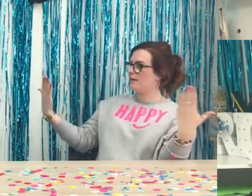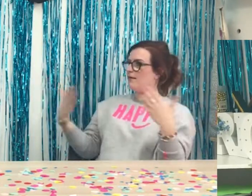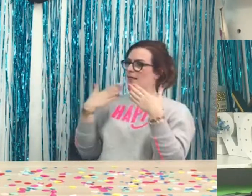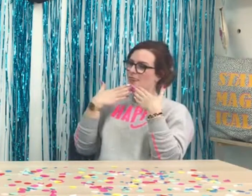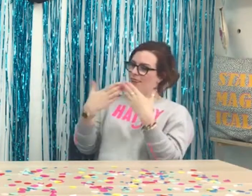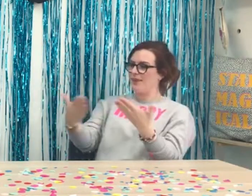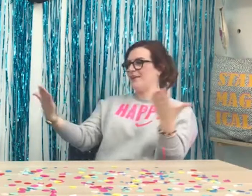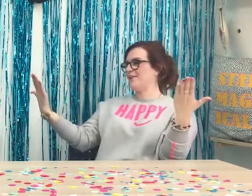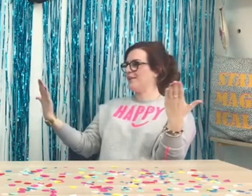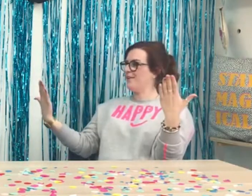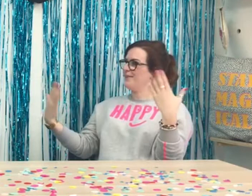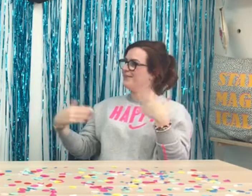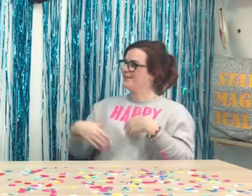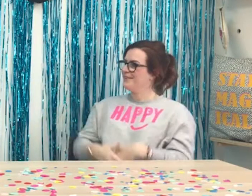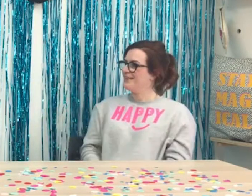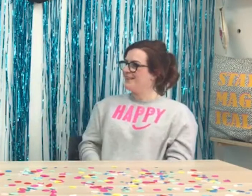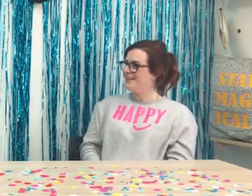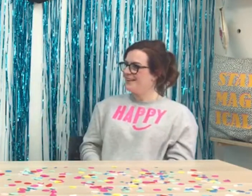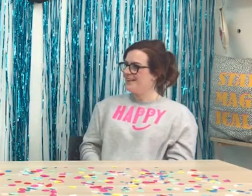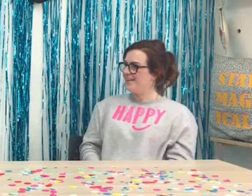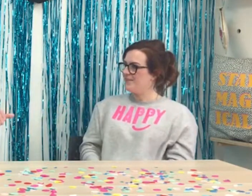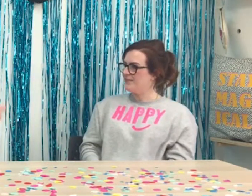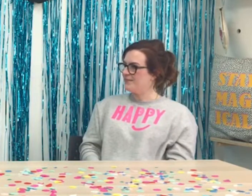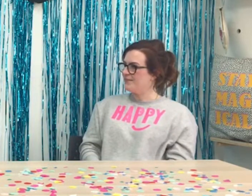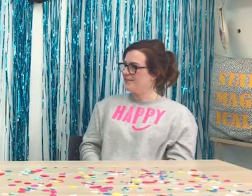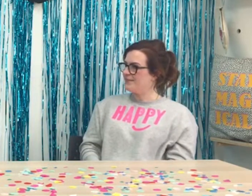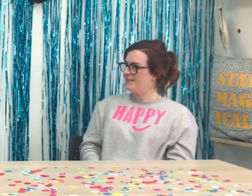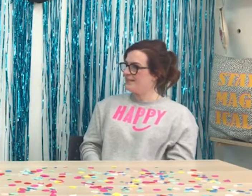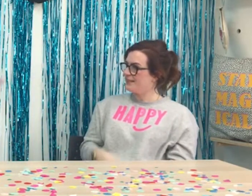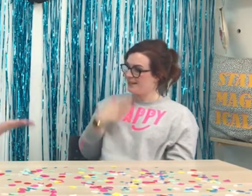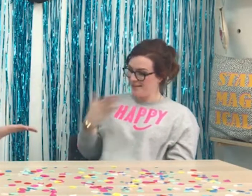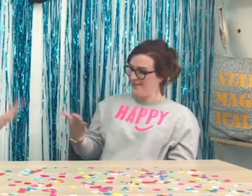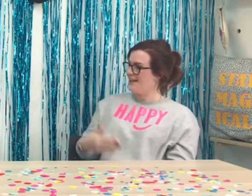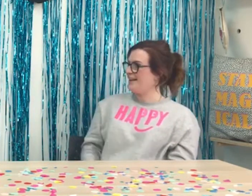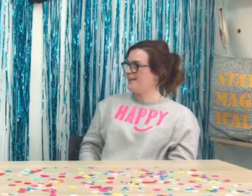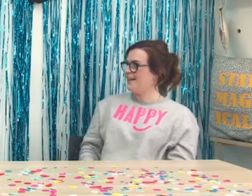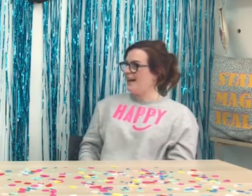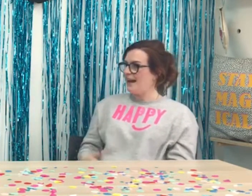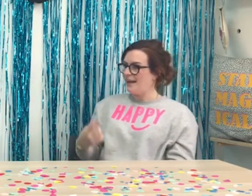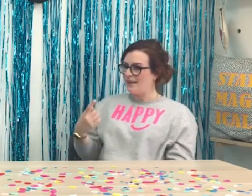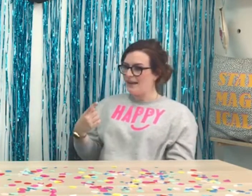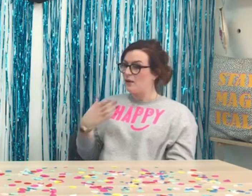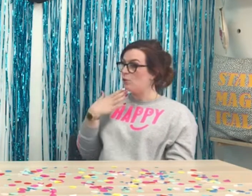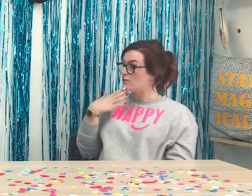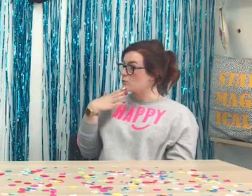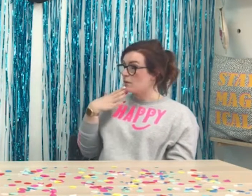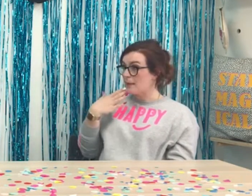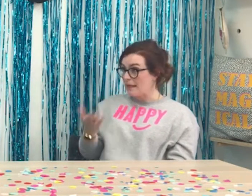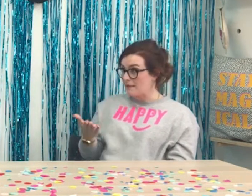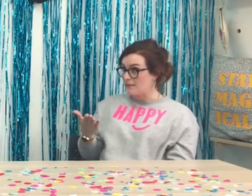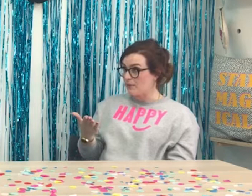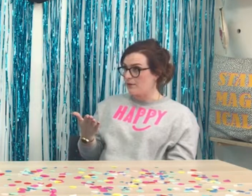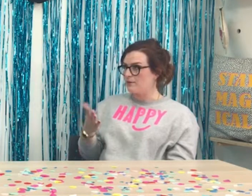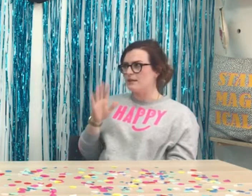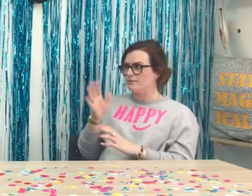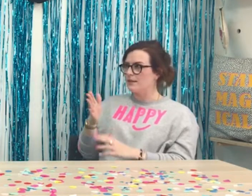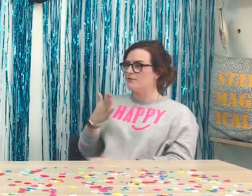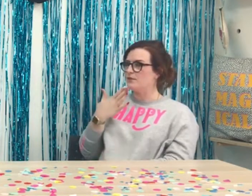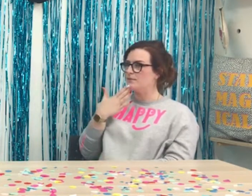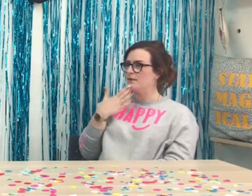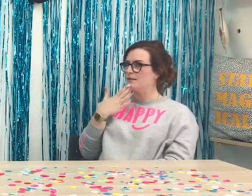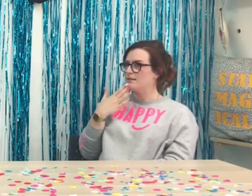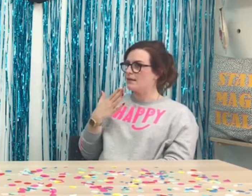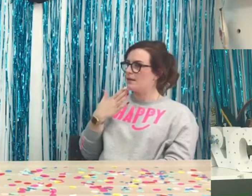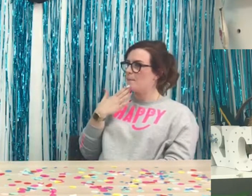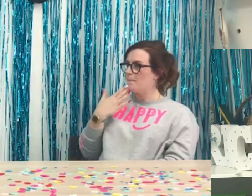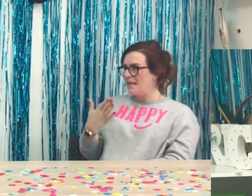big thank you. I like that. Yeah. Good. Thank you. Yeah. And then, it's also please as well. That's really